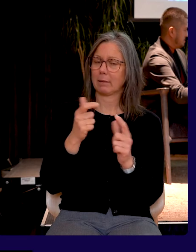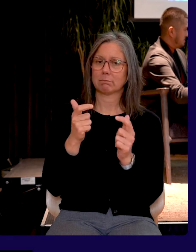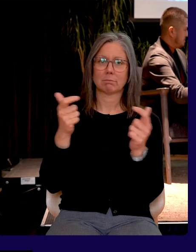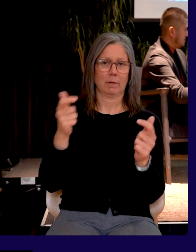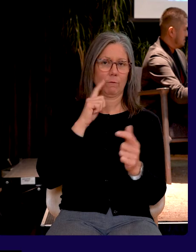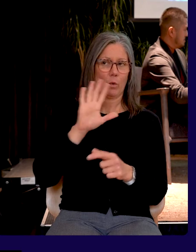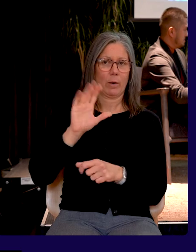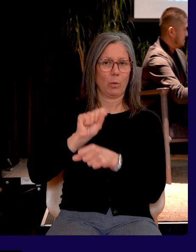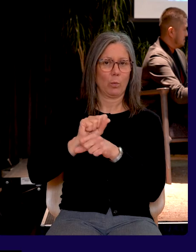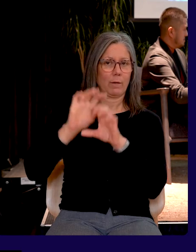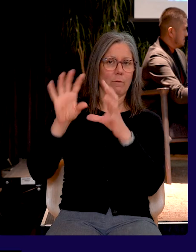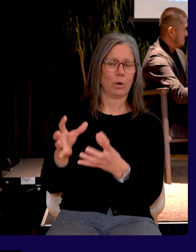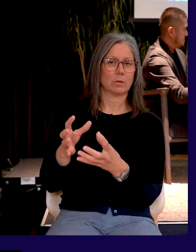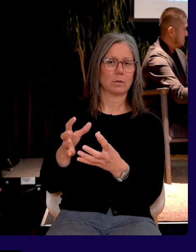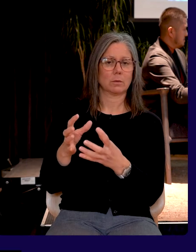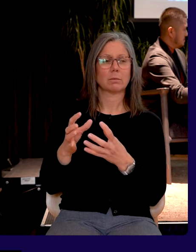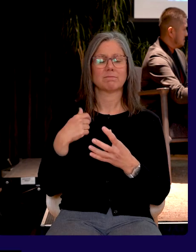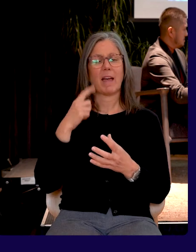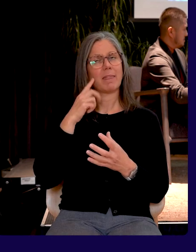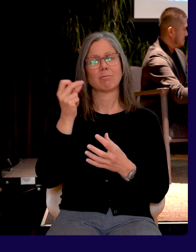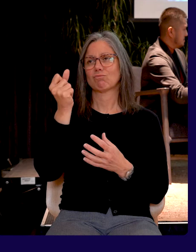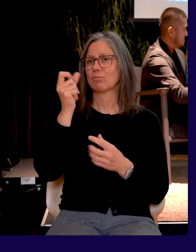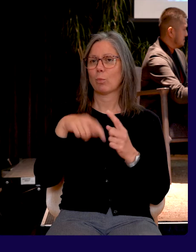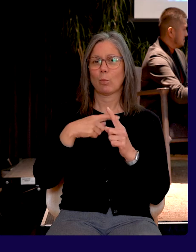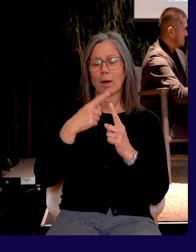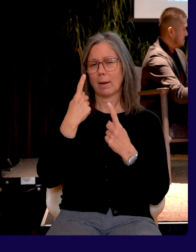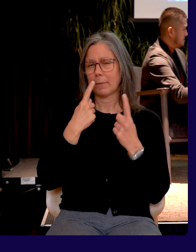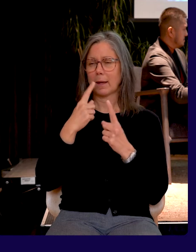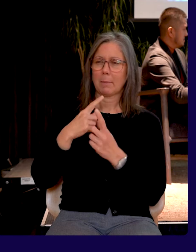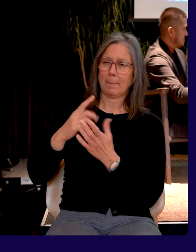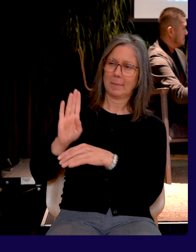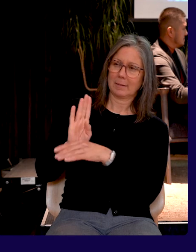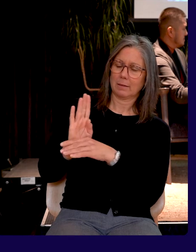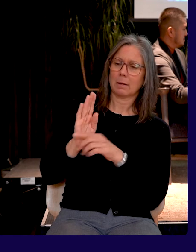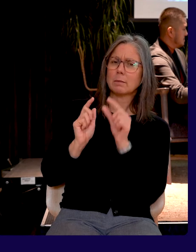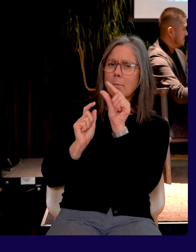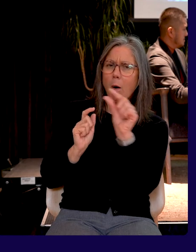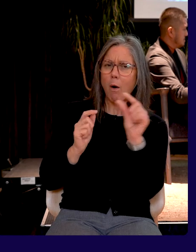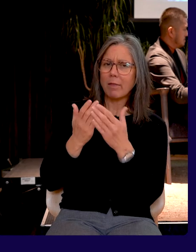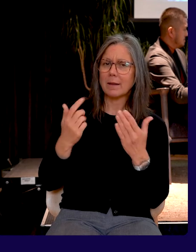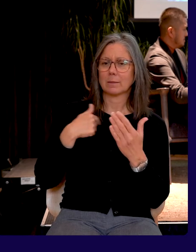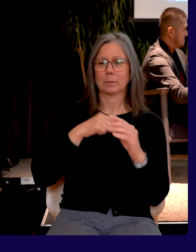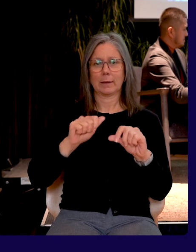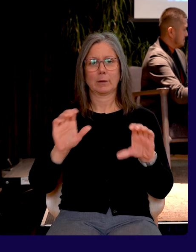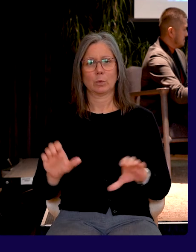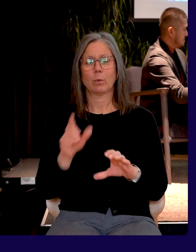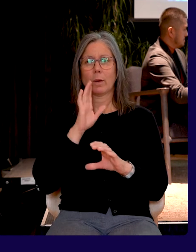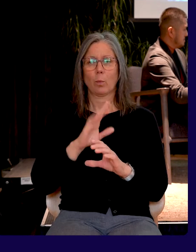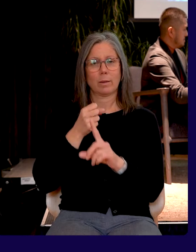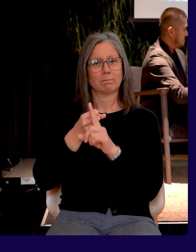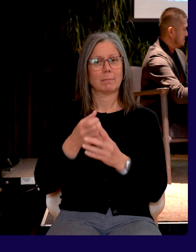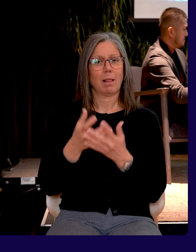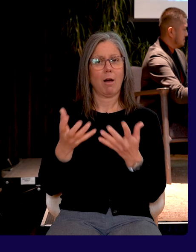on the workforce. And those are the ones that I think a lot about when I'm like consulting with businesses. What are the small things that we could do that would mean a lot?